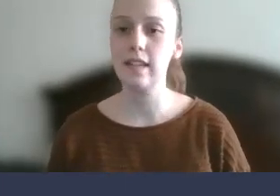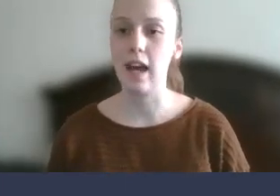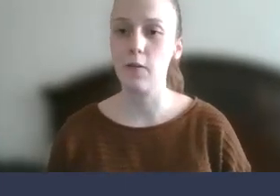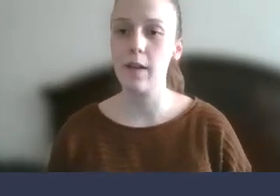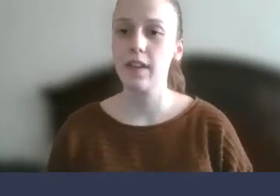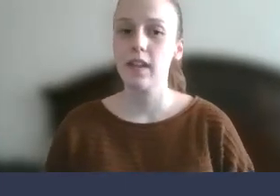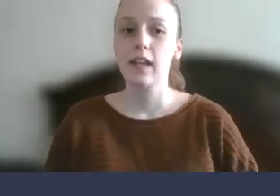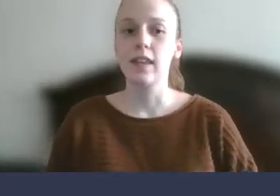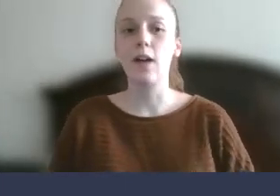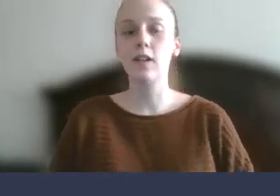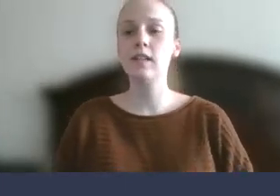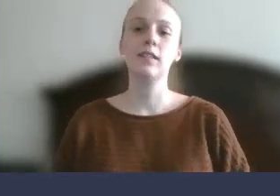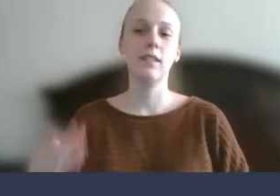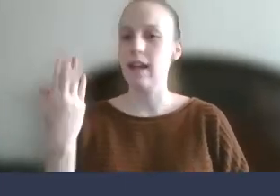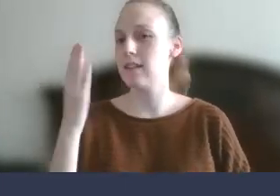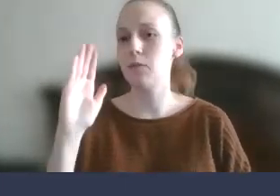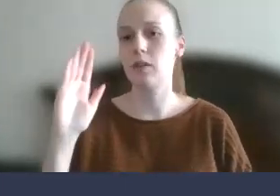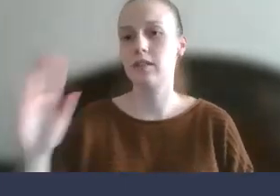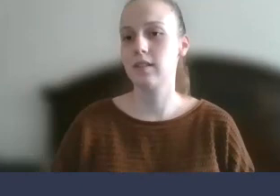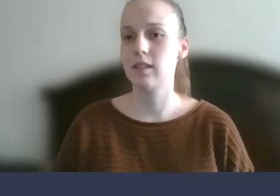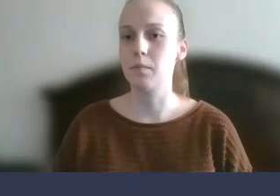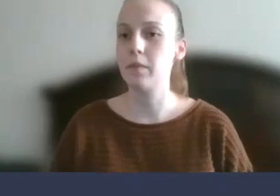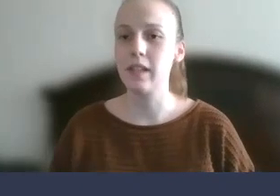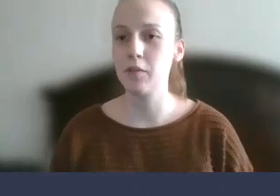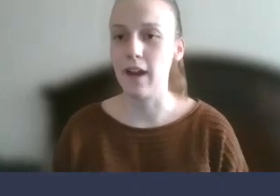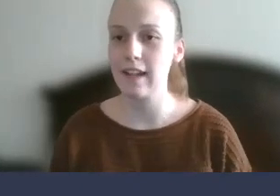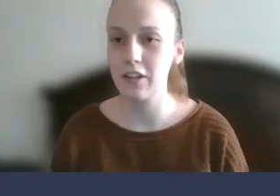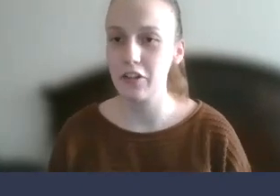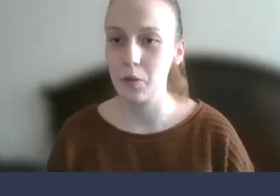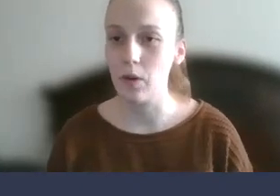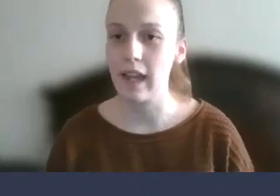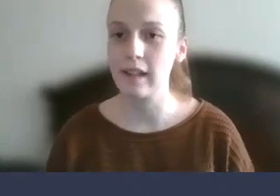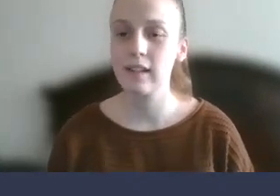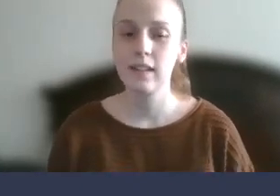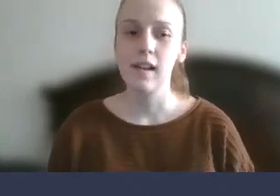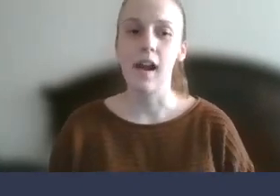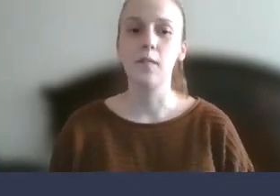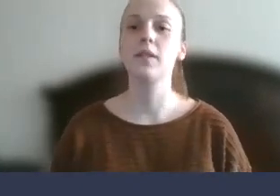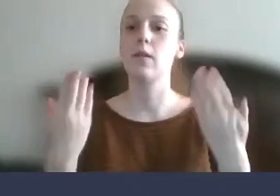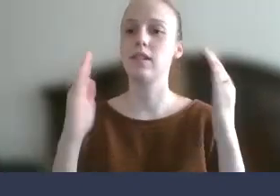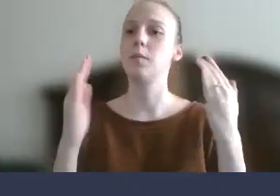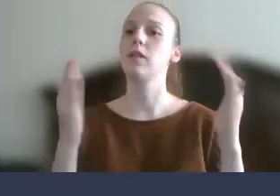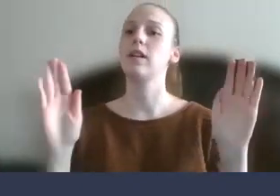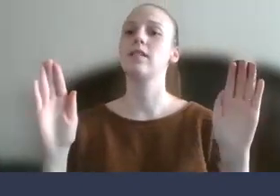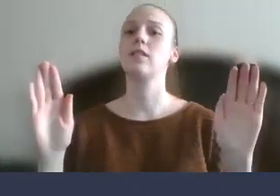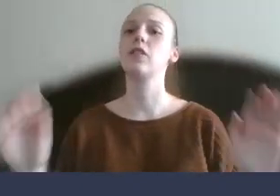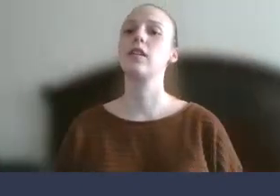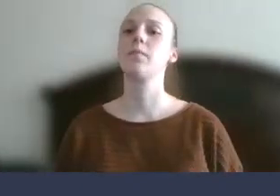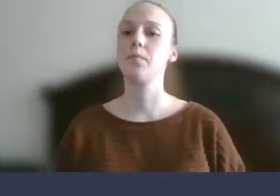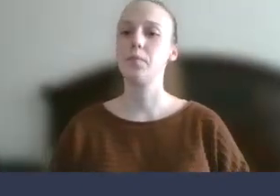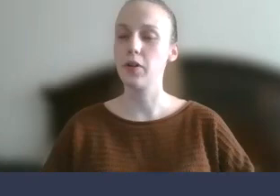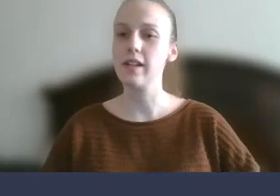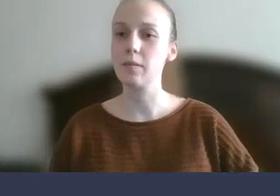Pretty easy that way. That one, kids will simplify it to just one hand, but that one typically does